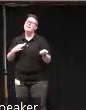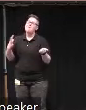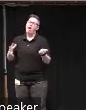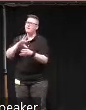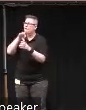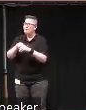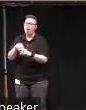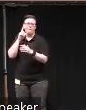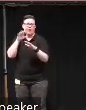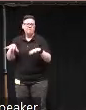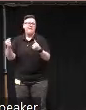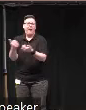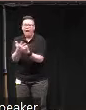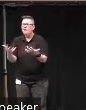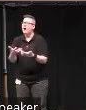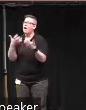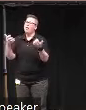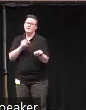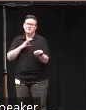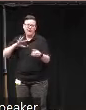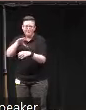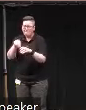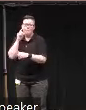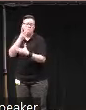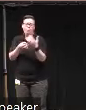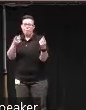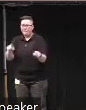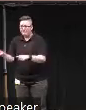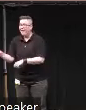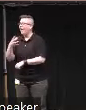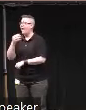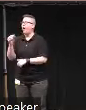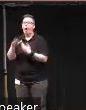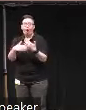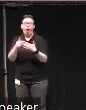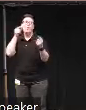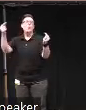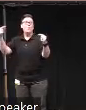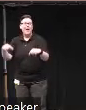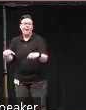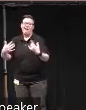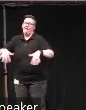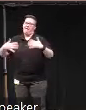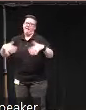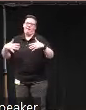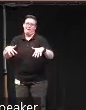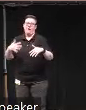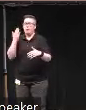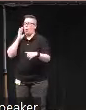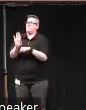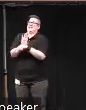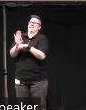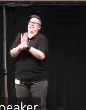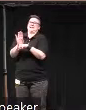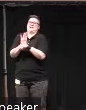involved, a lot of staff involved for both events, and of course, all the people who attended during their busy schedule